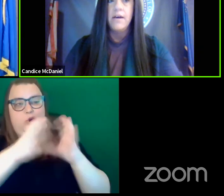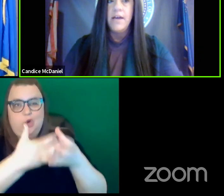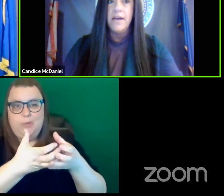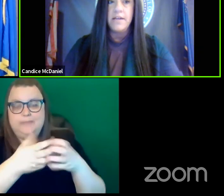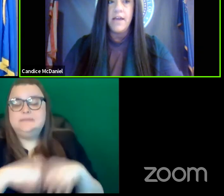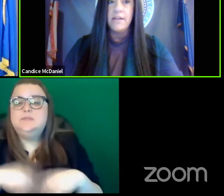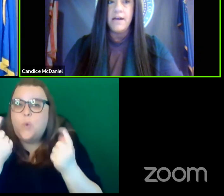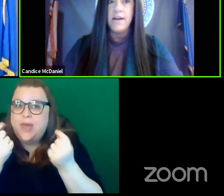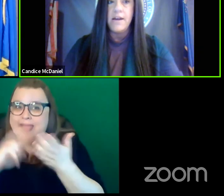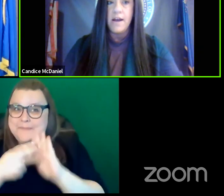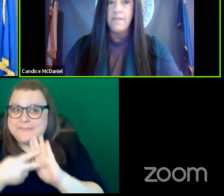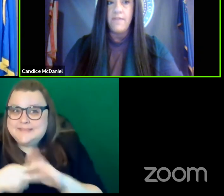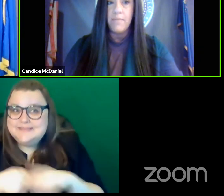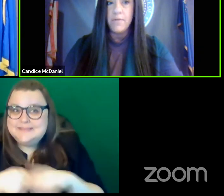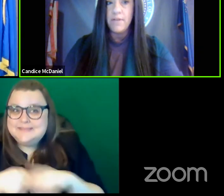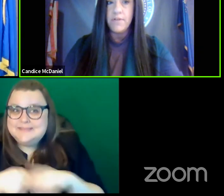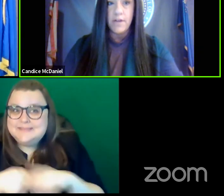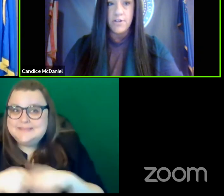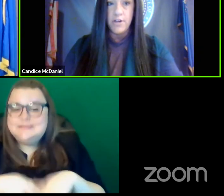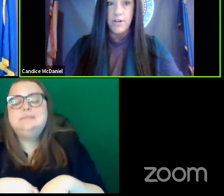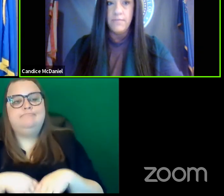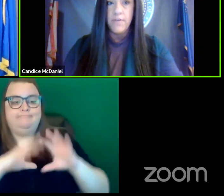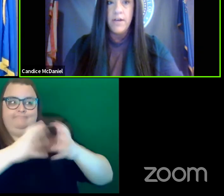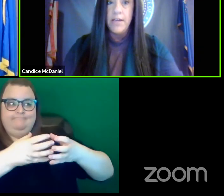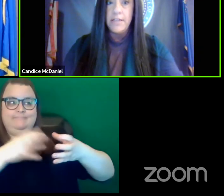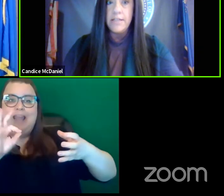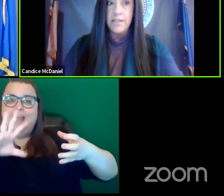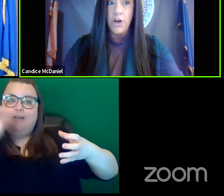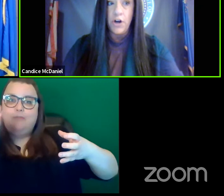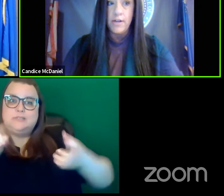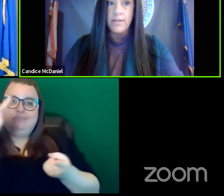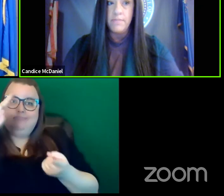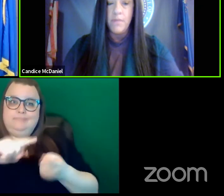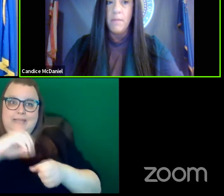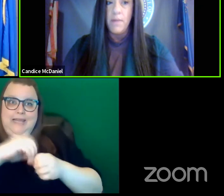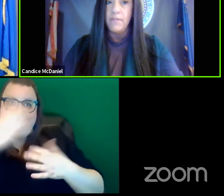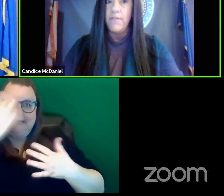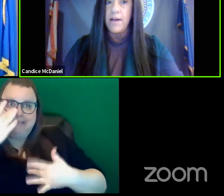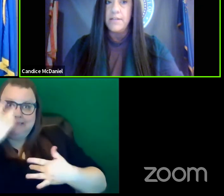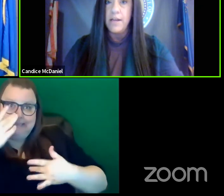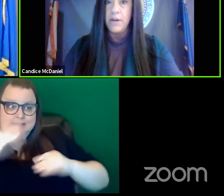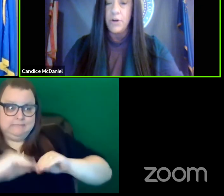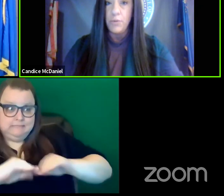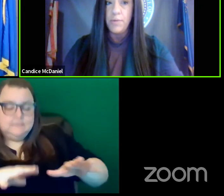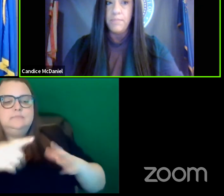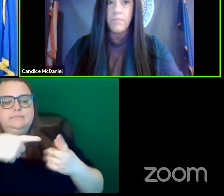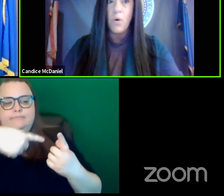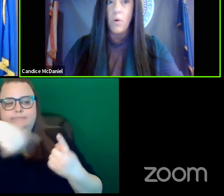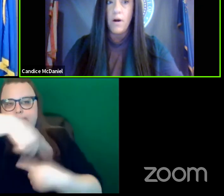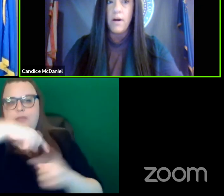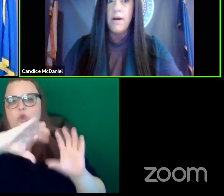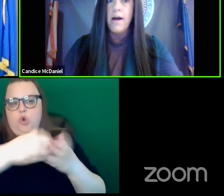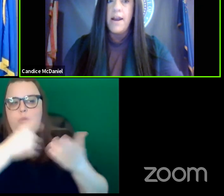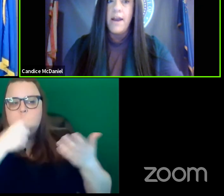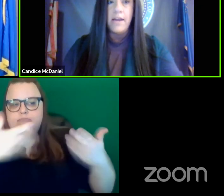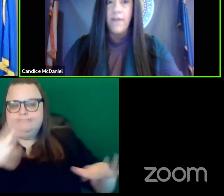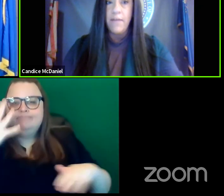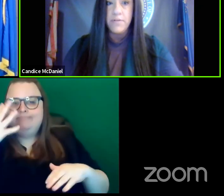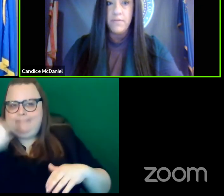efficacy indicates a 95% reduction in disease occurrence among the vaccinated group, or